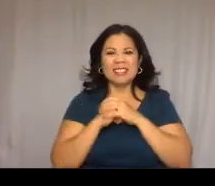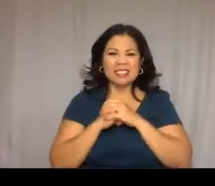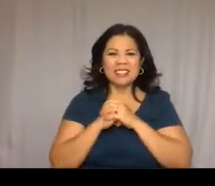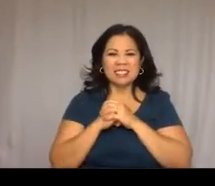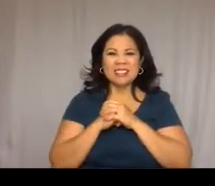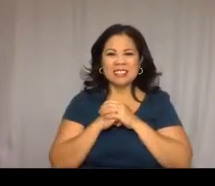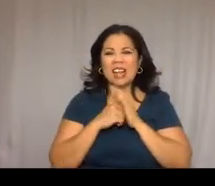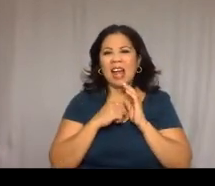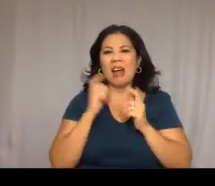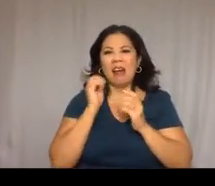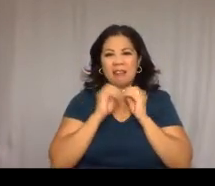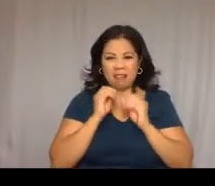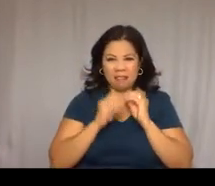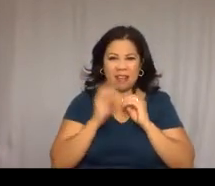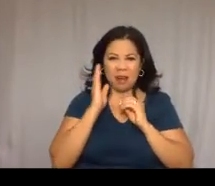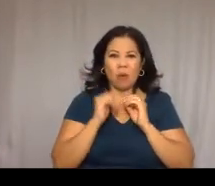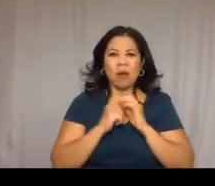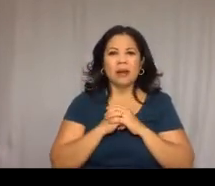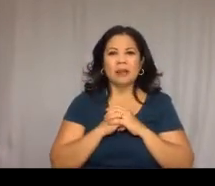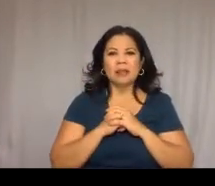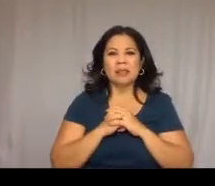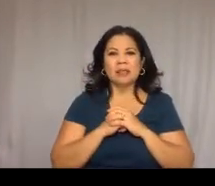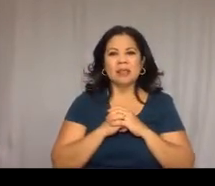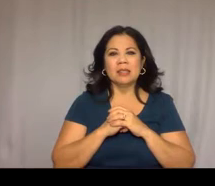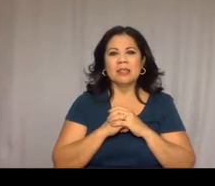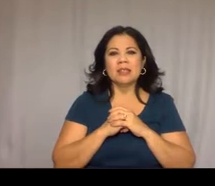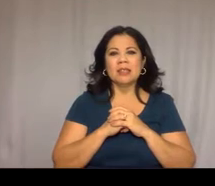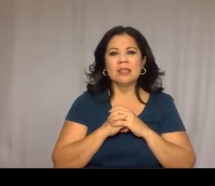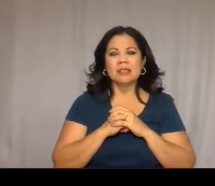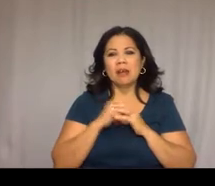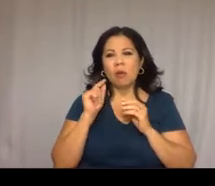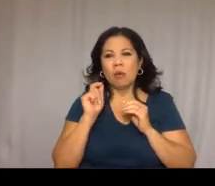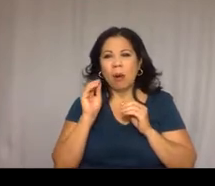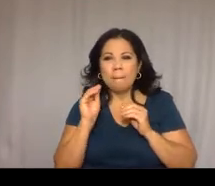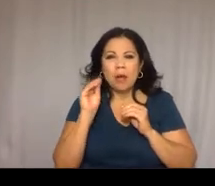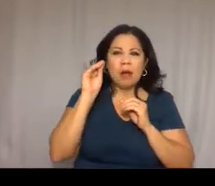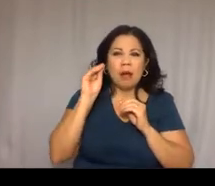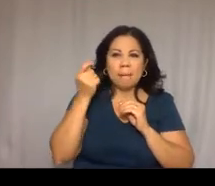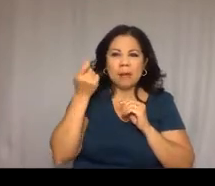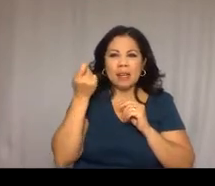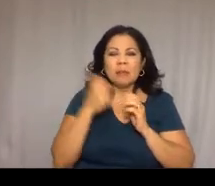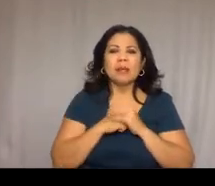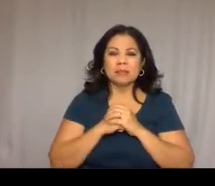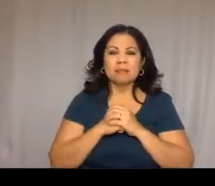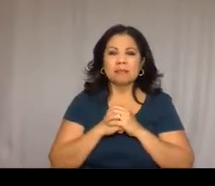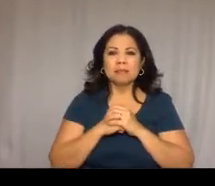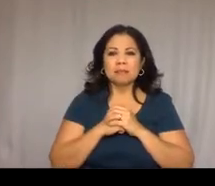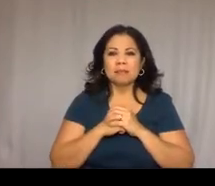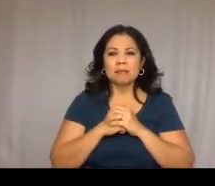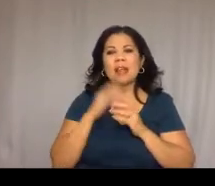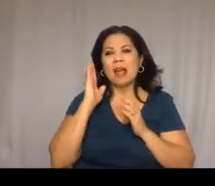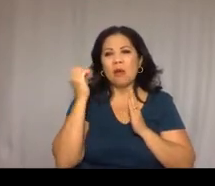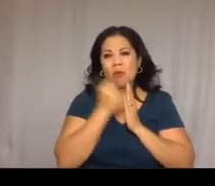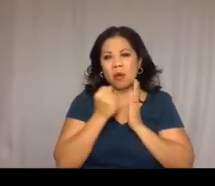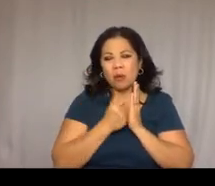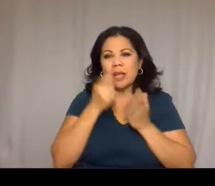the other one. I'm going to correct that when I do the Sharpie. I'm going to make this one up a little higher, and I'll just erase. I will erase my pencil